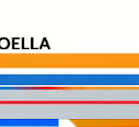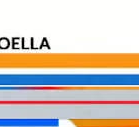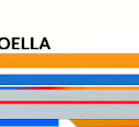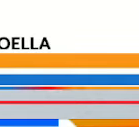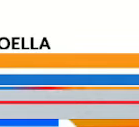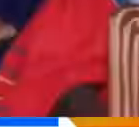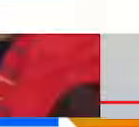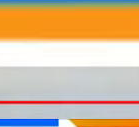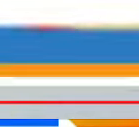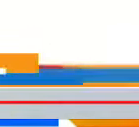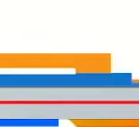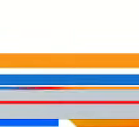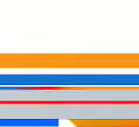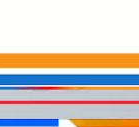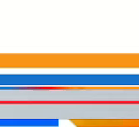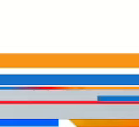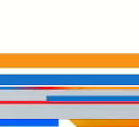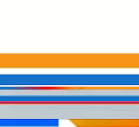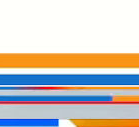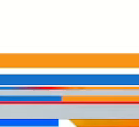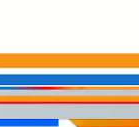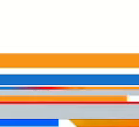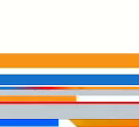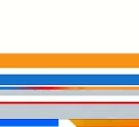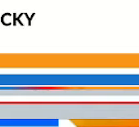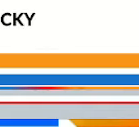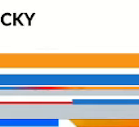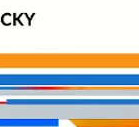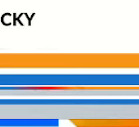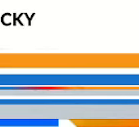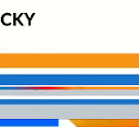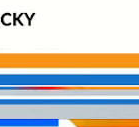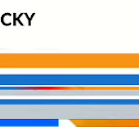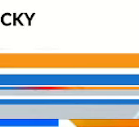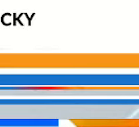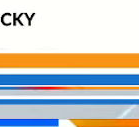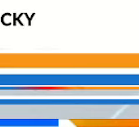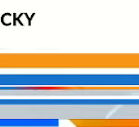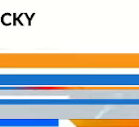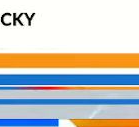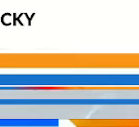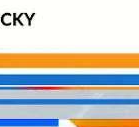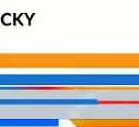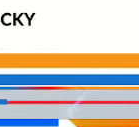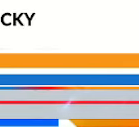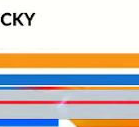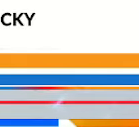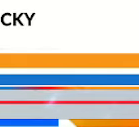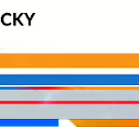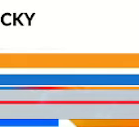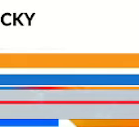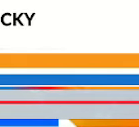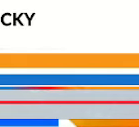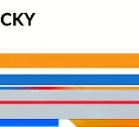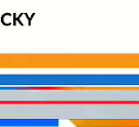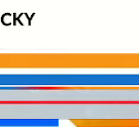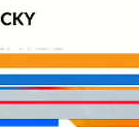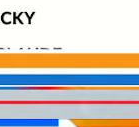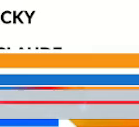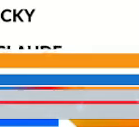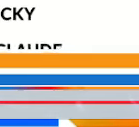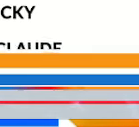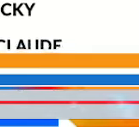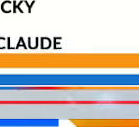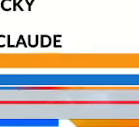Inyagara, Principal Secretary, State Department for Higher Education